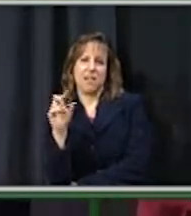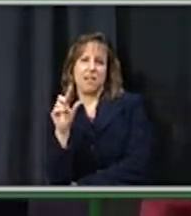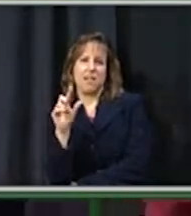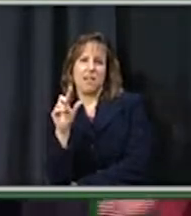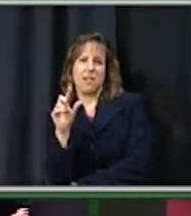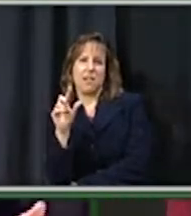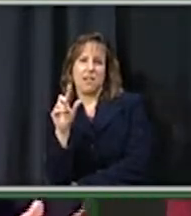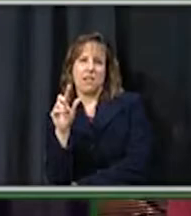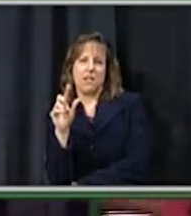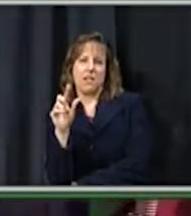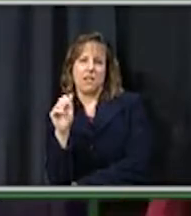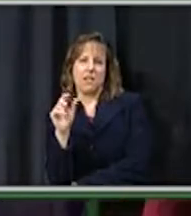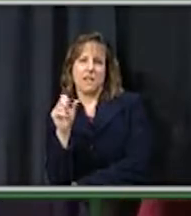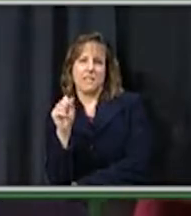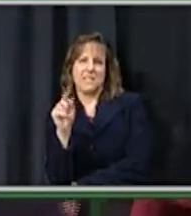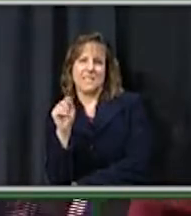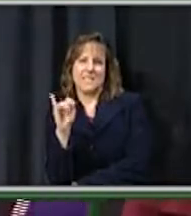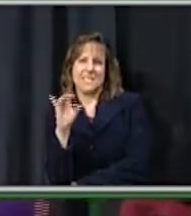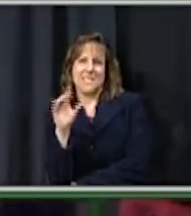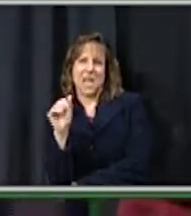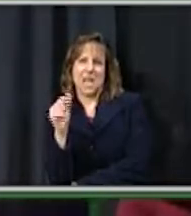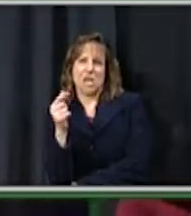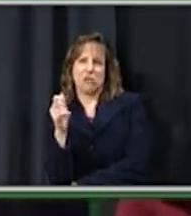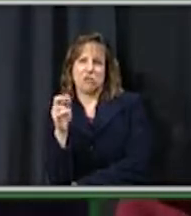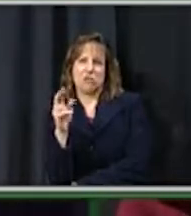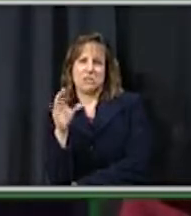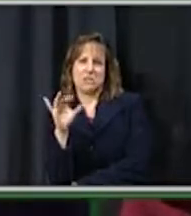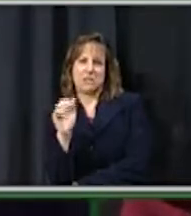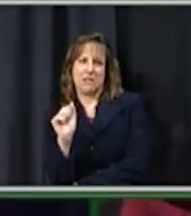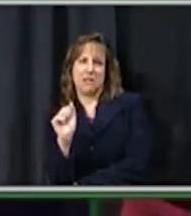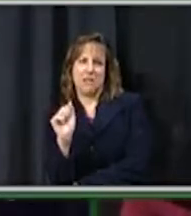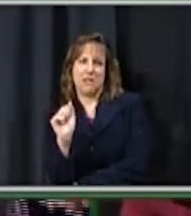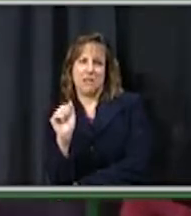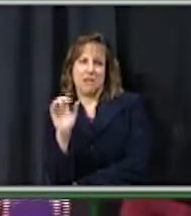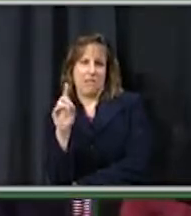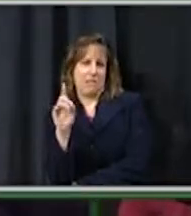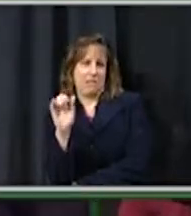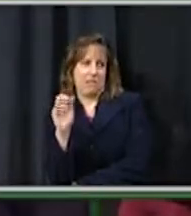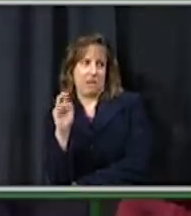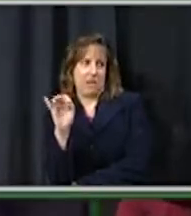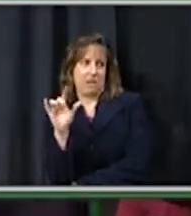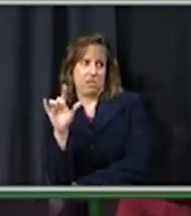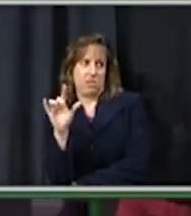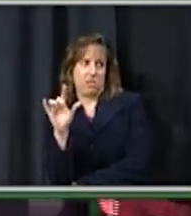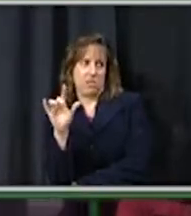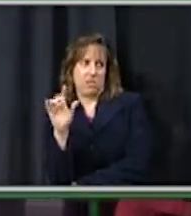Leticia Garcia. Daniel Wallace.